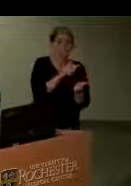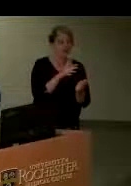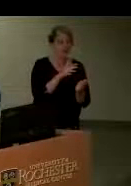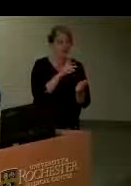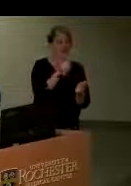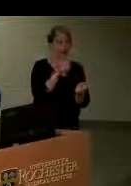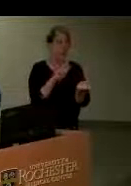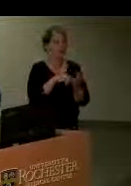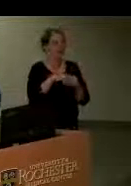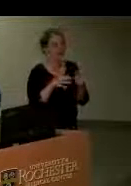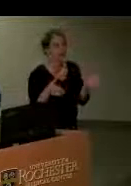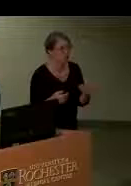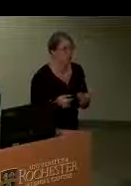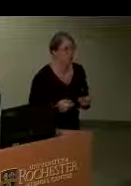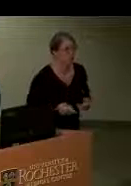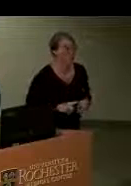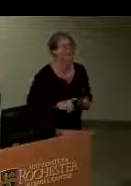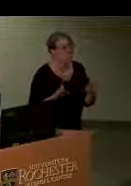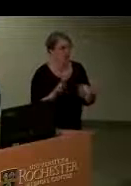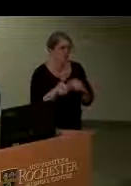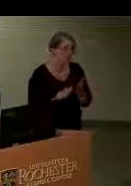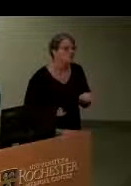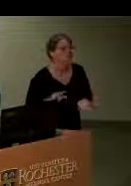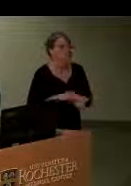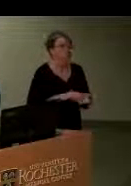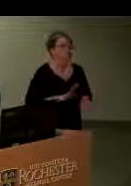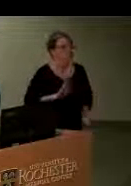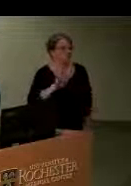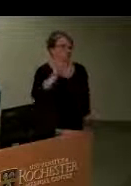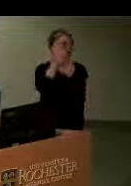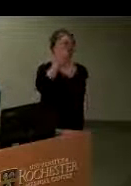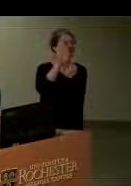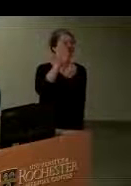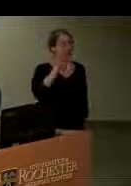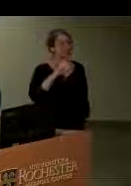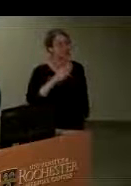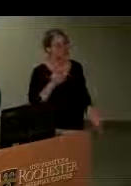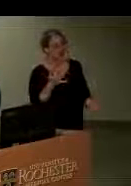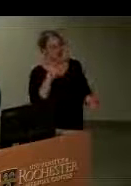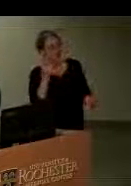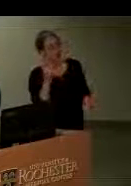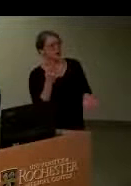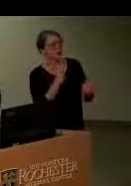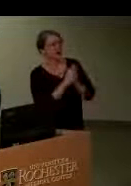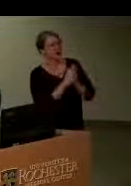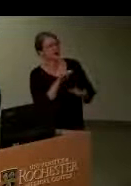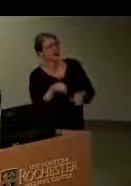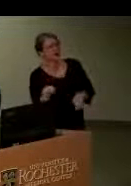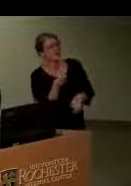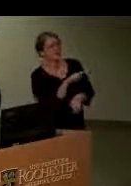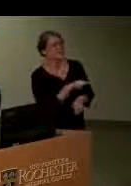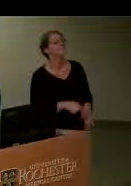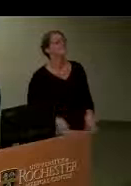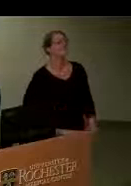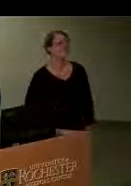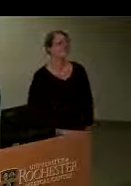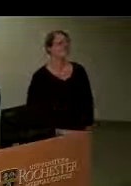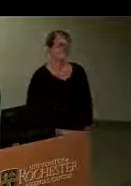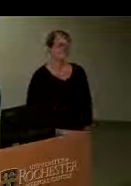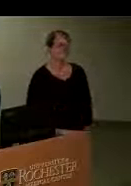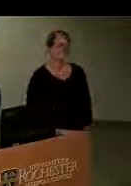stand up in that room, but they were all there waiting for somebody to ask them that. And it's